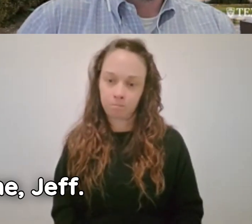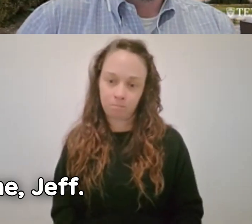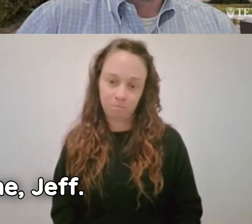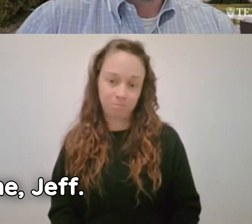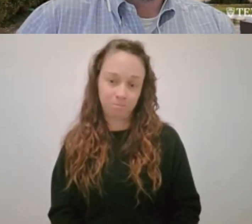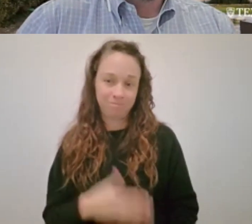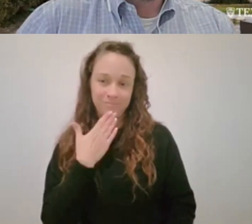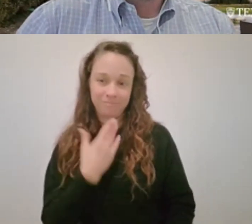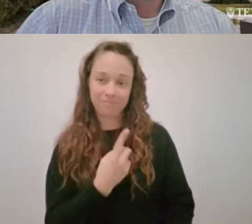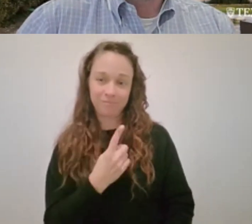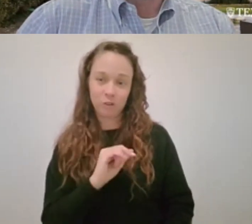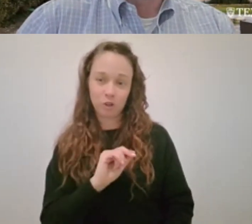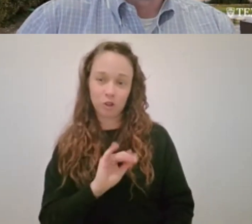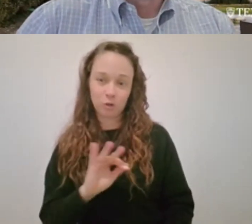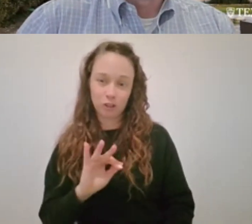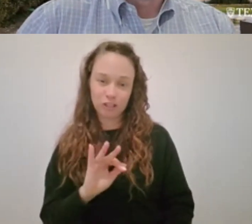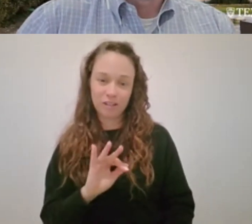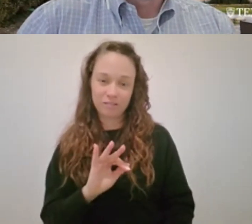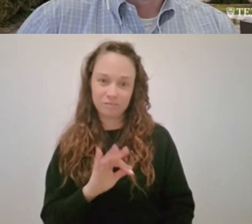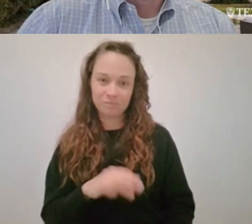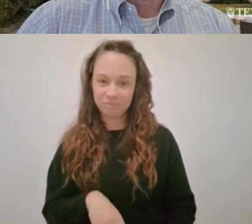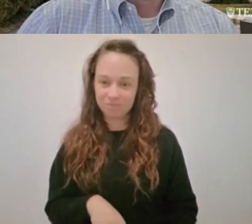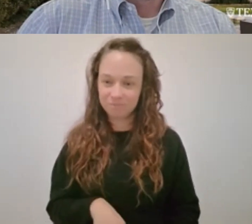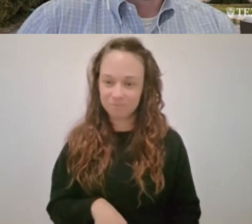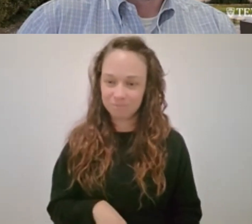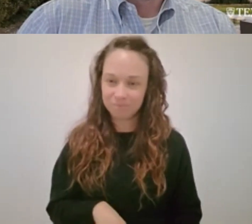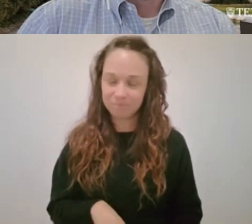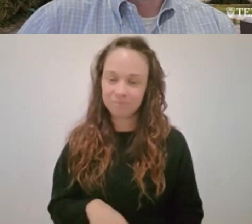That's a good one, Jeff. Yeah, Mario.